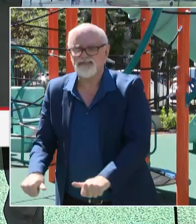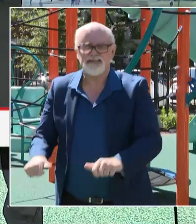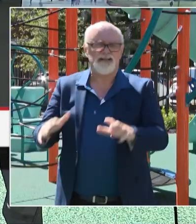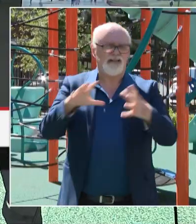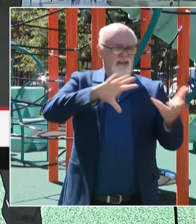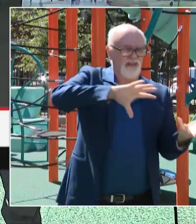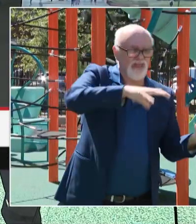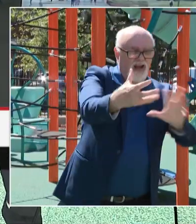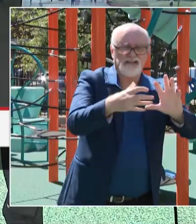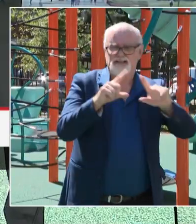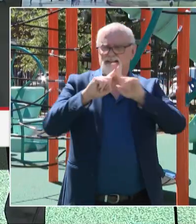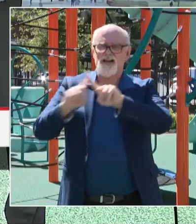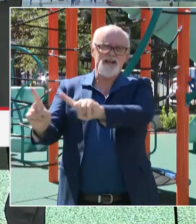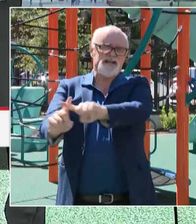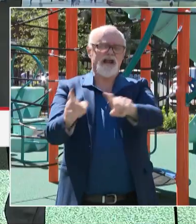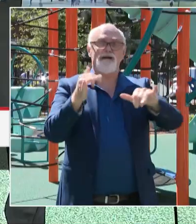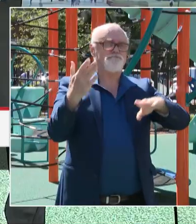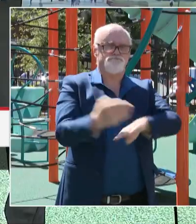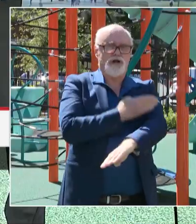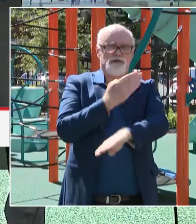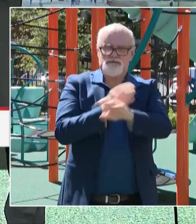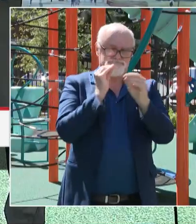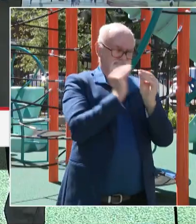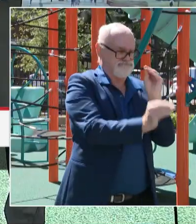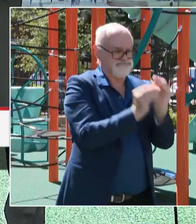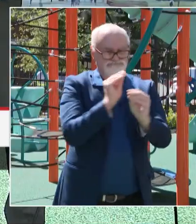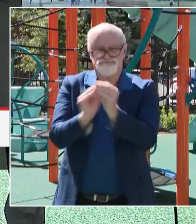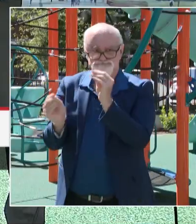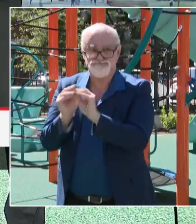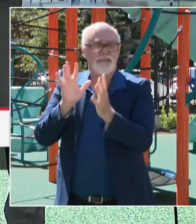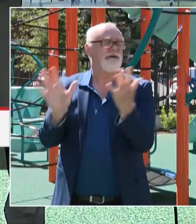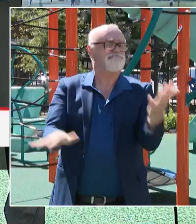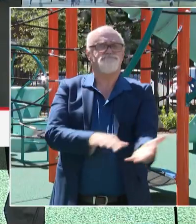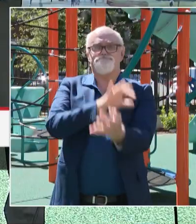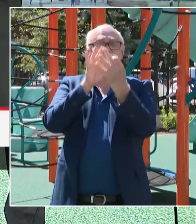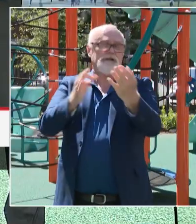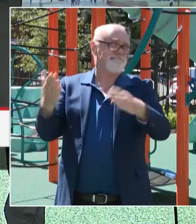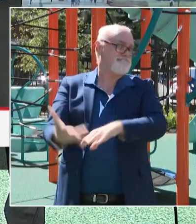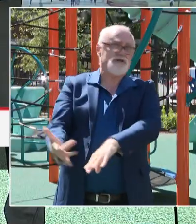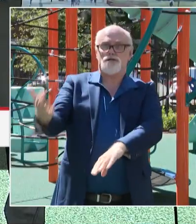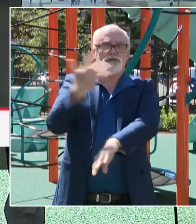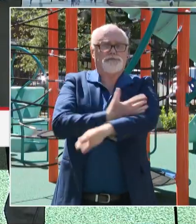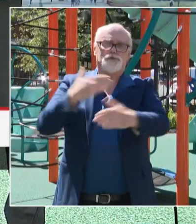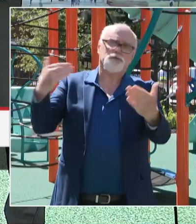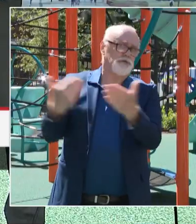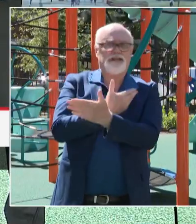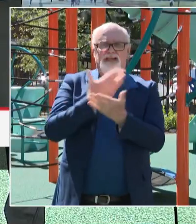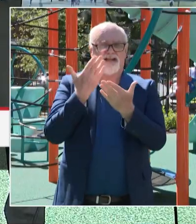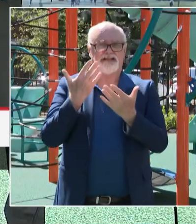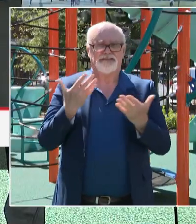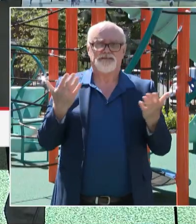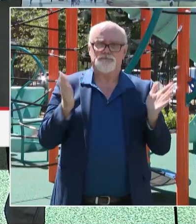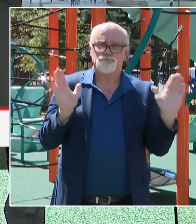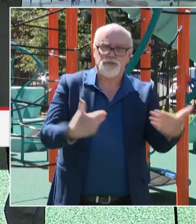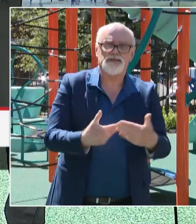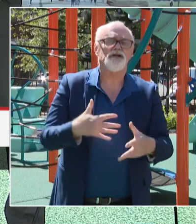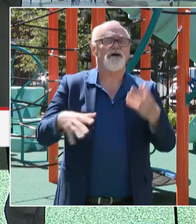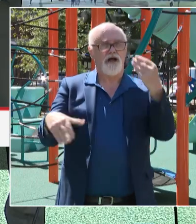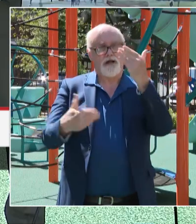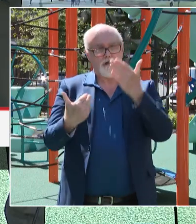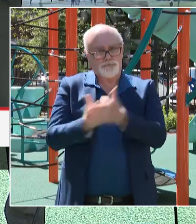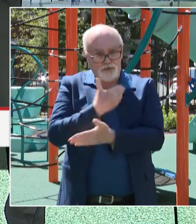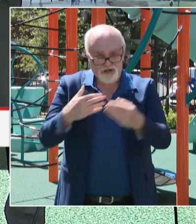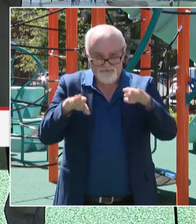this building with everything in perfect order, with a brand new attic floor with classrooms,